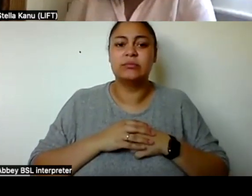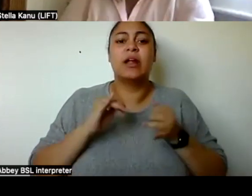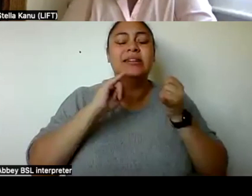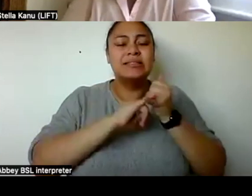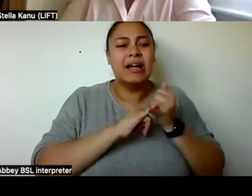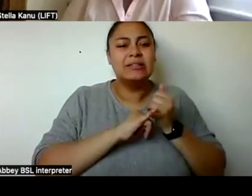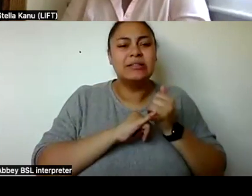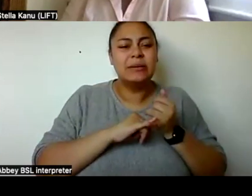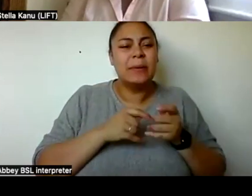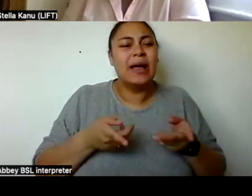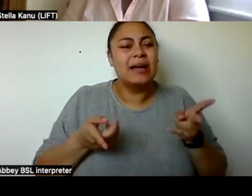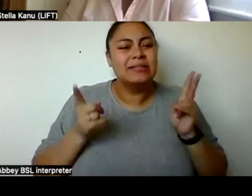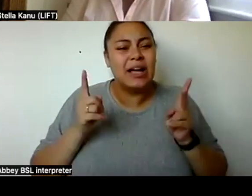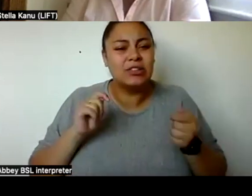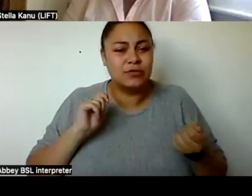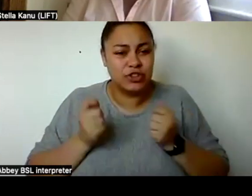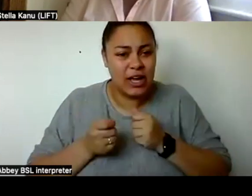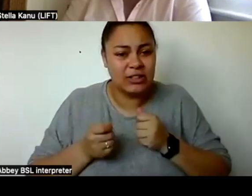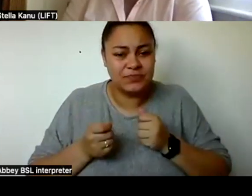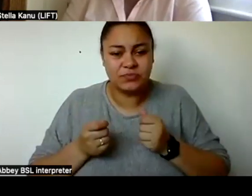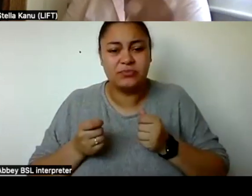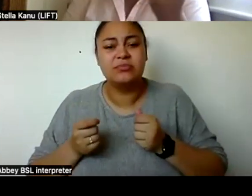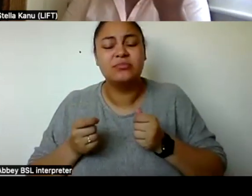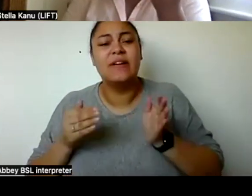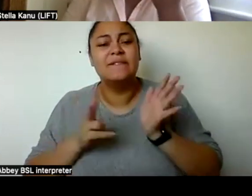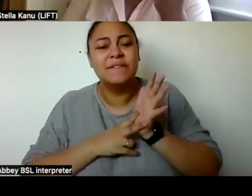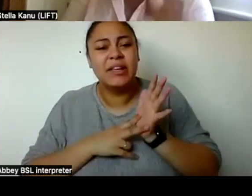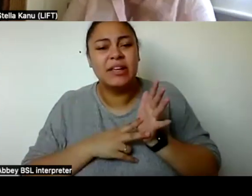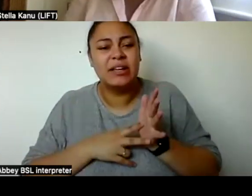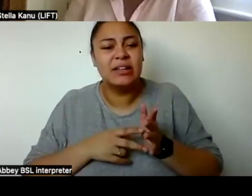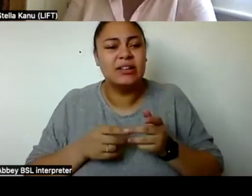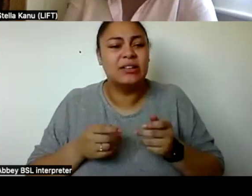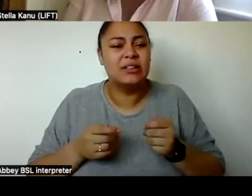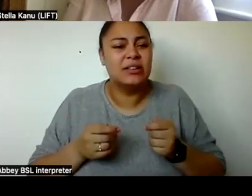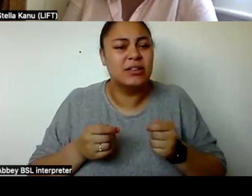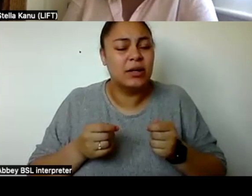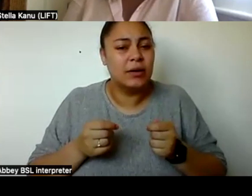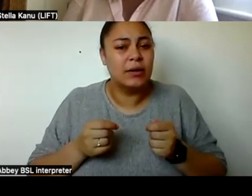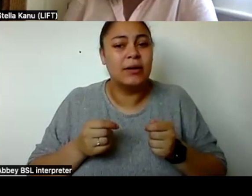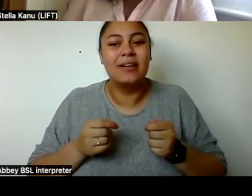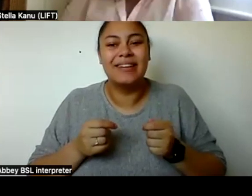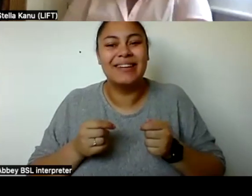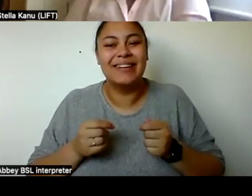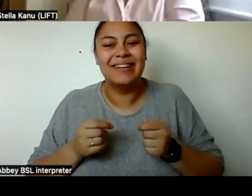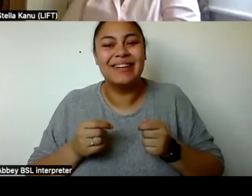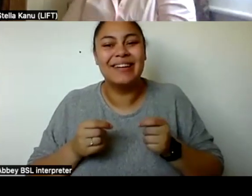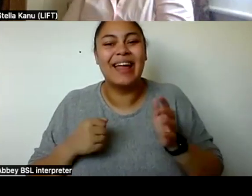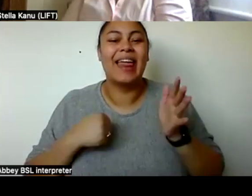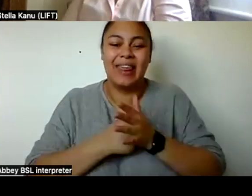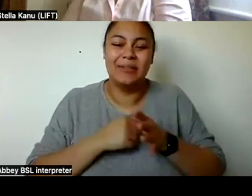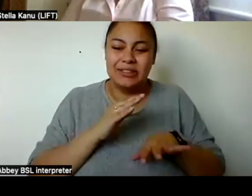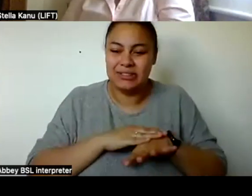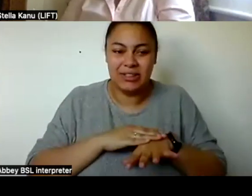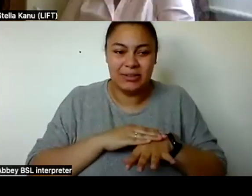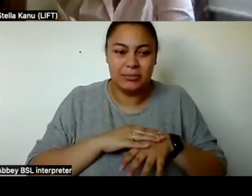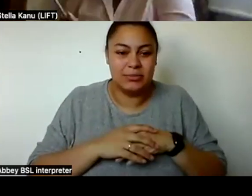Empowerment. Hilary is our Director of Care and Support. I could go on, but we have a limited amount of time.